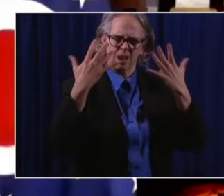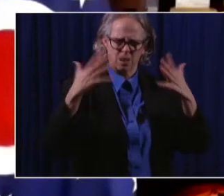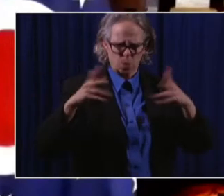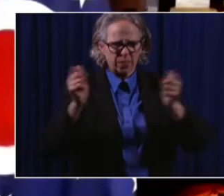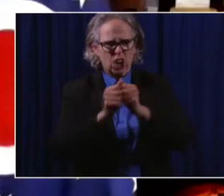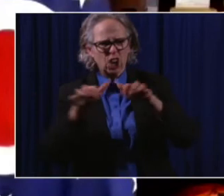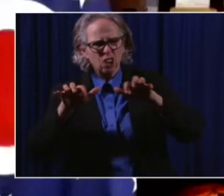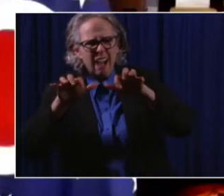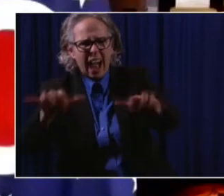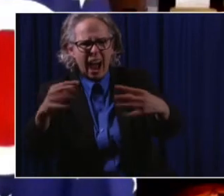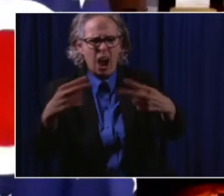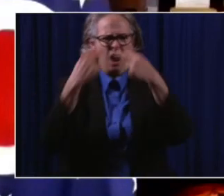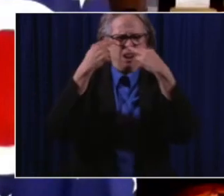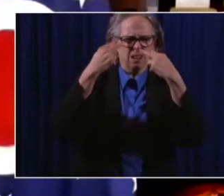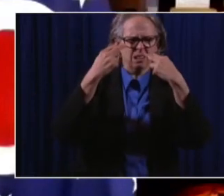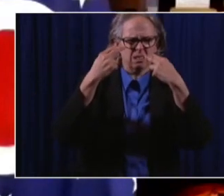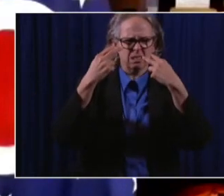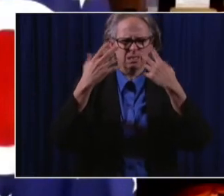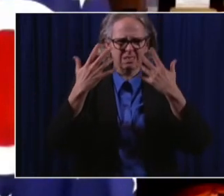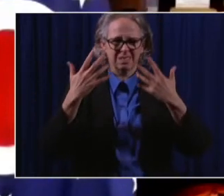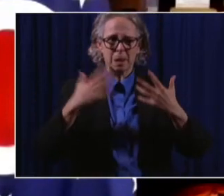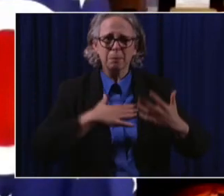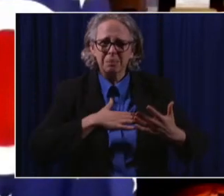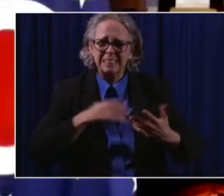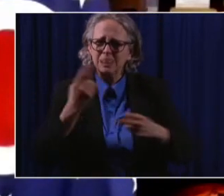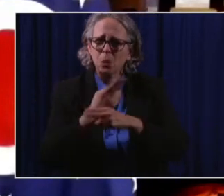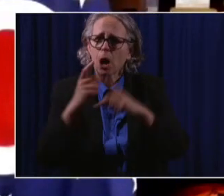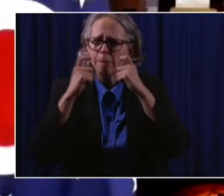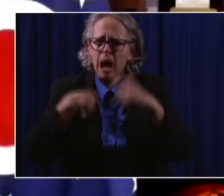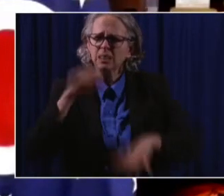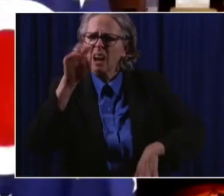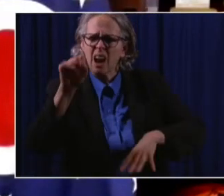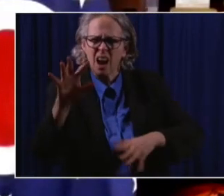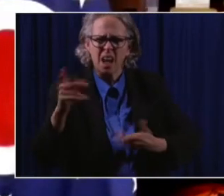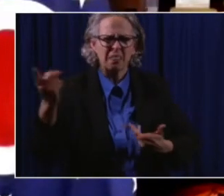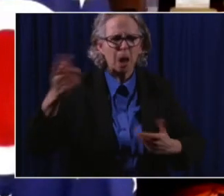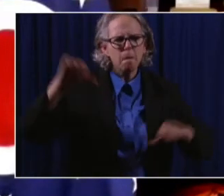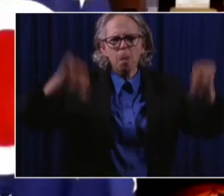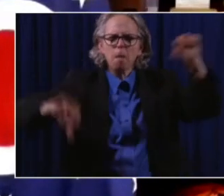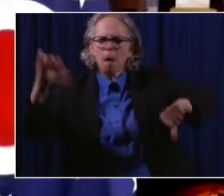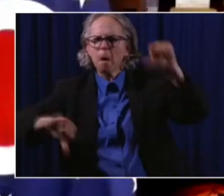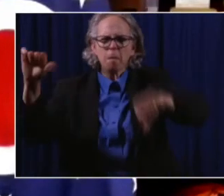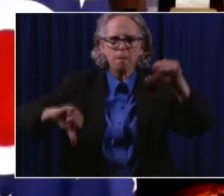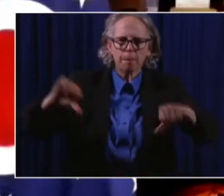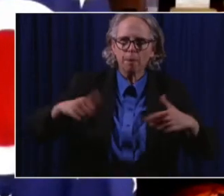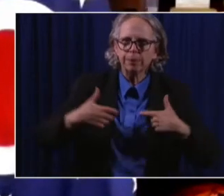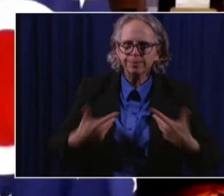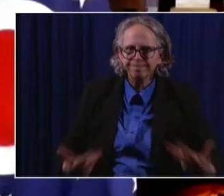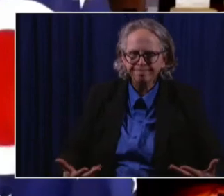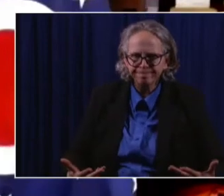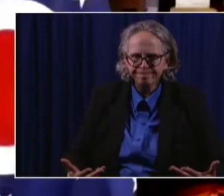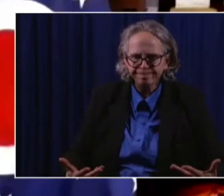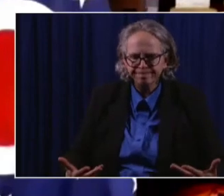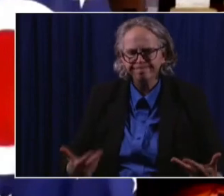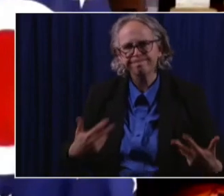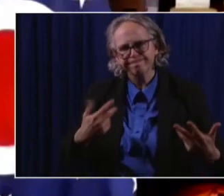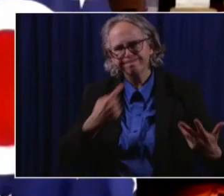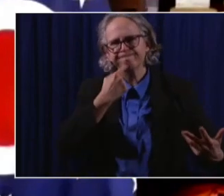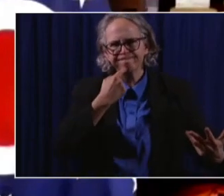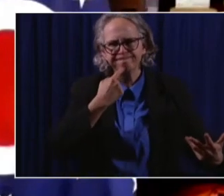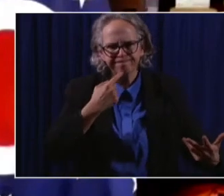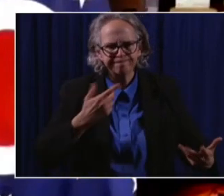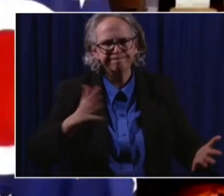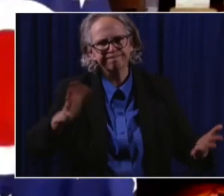masks, much to my own peril, as they didn't think much of my suggestion. But